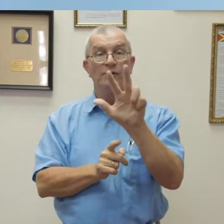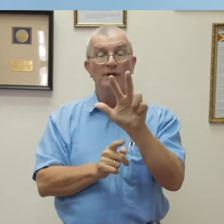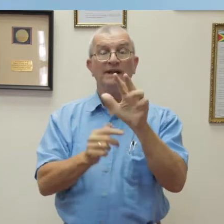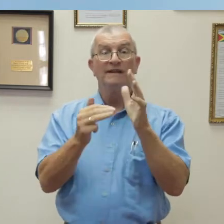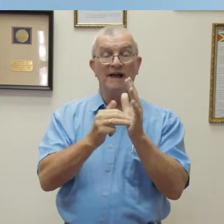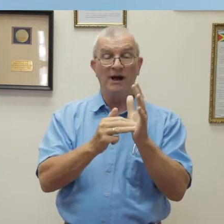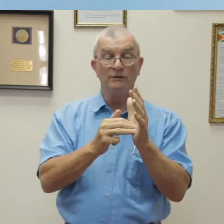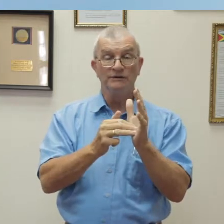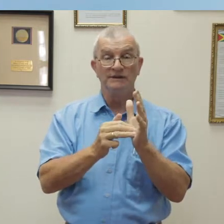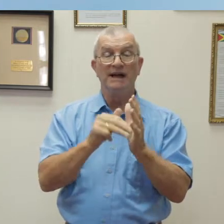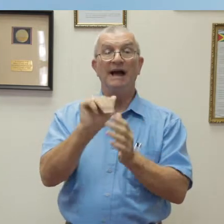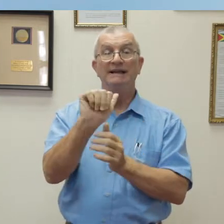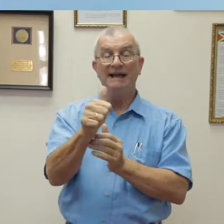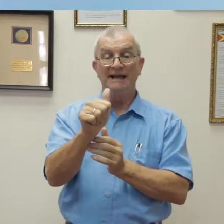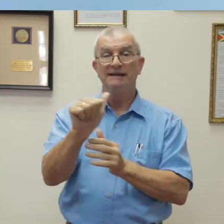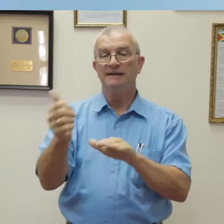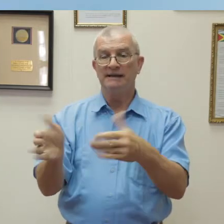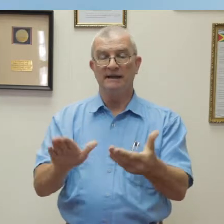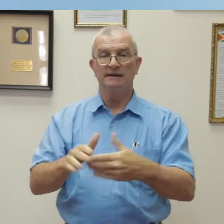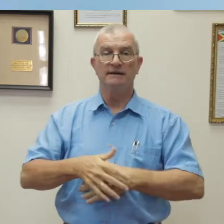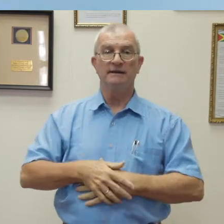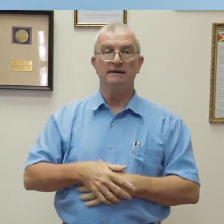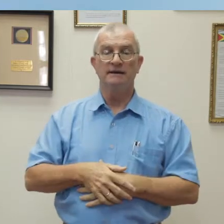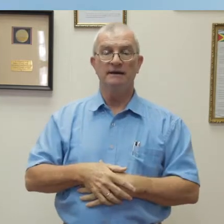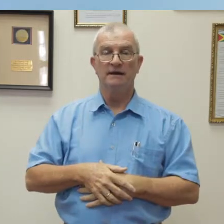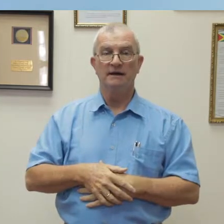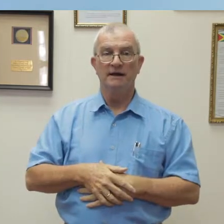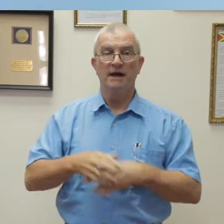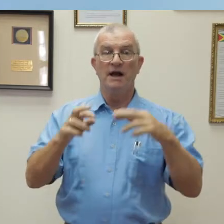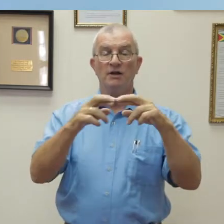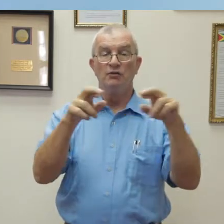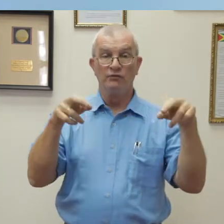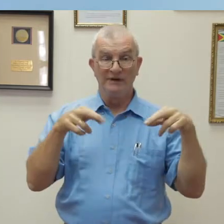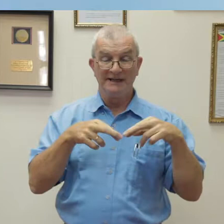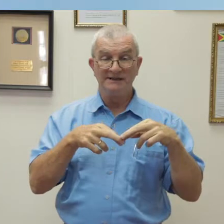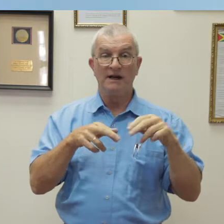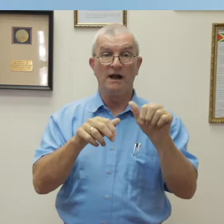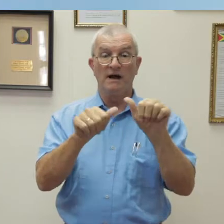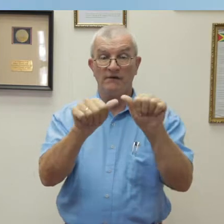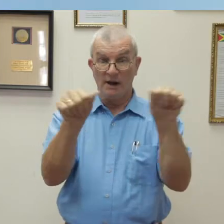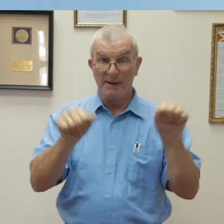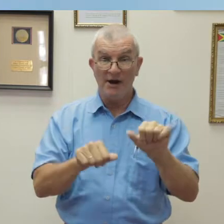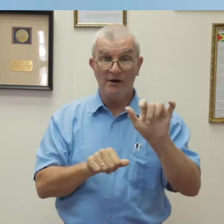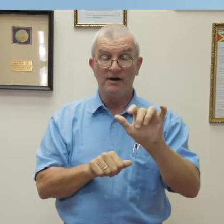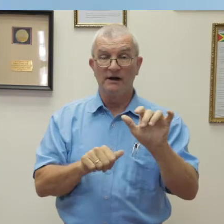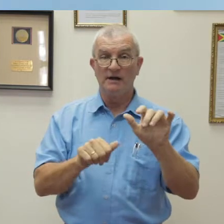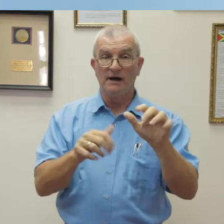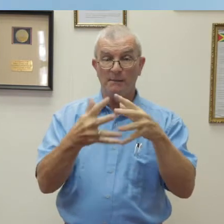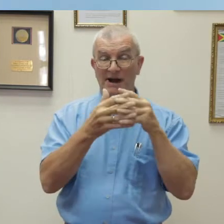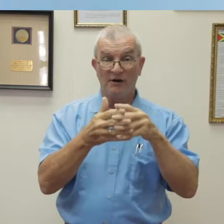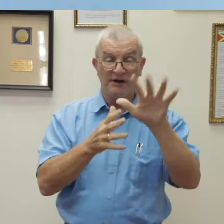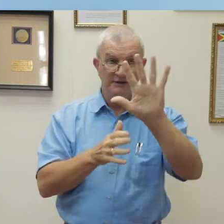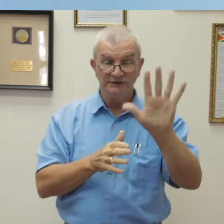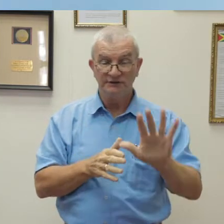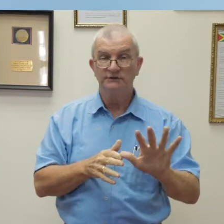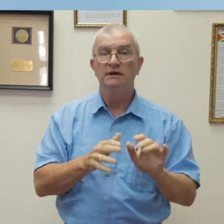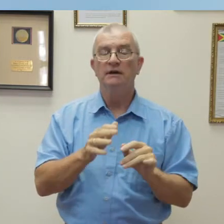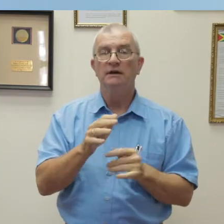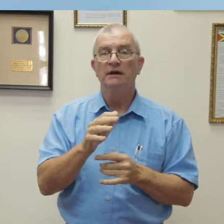123,010 deaths. In the region of the Americas, there are